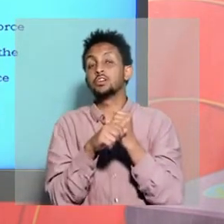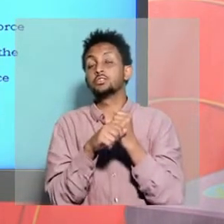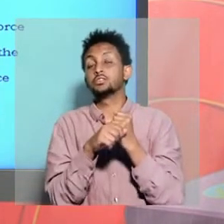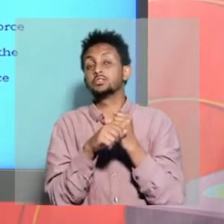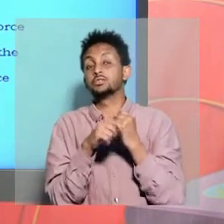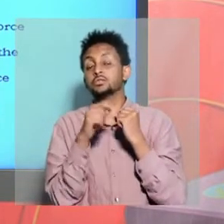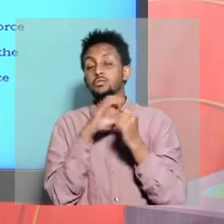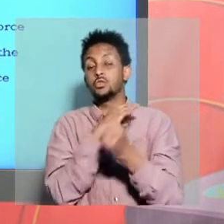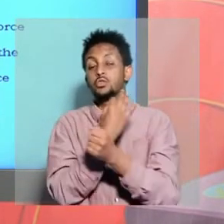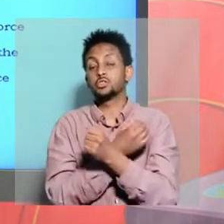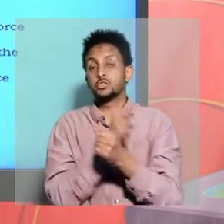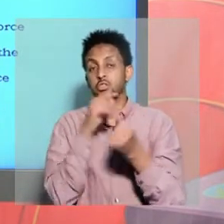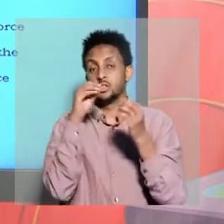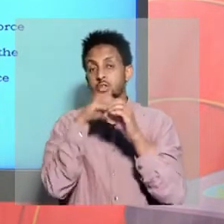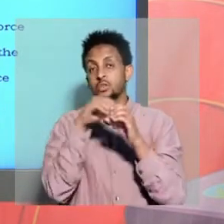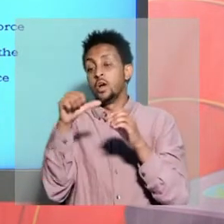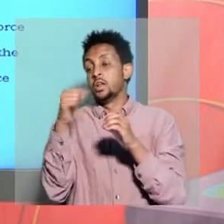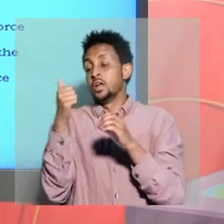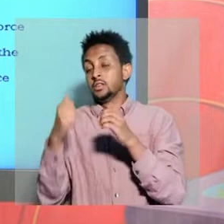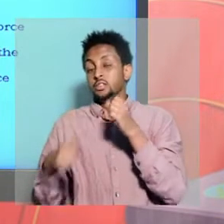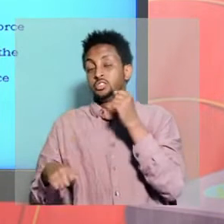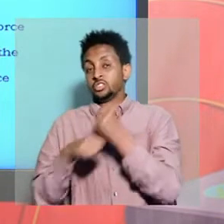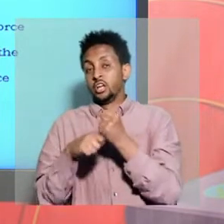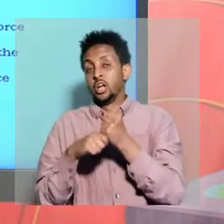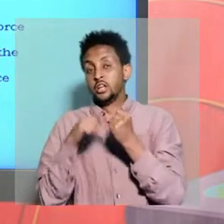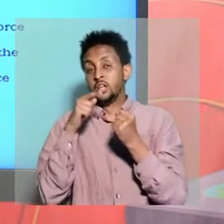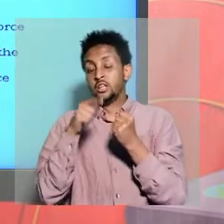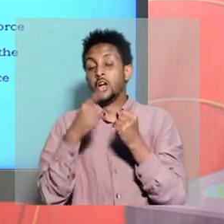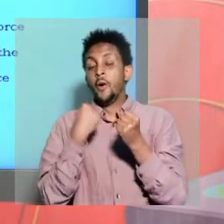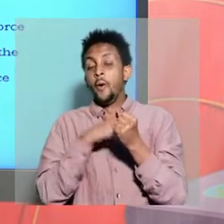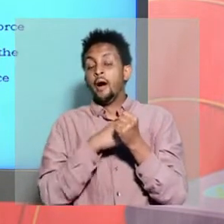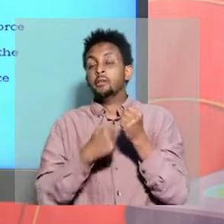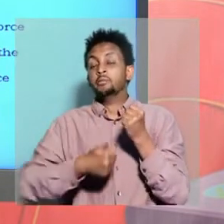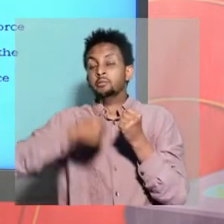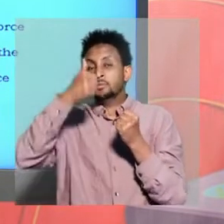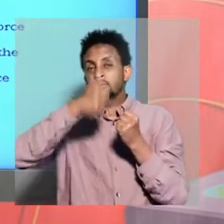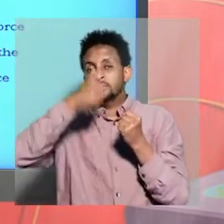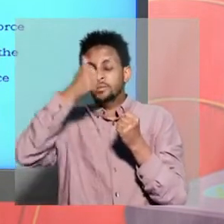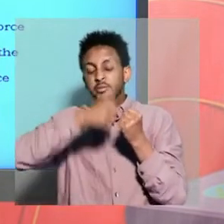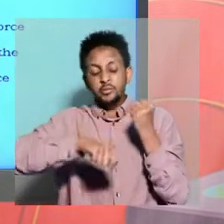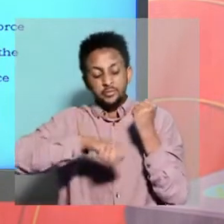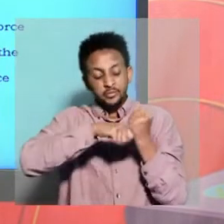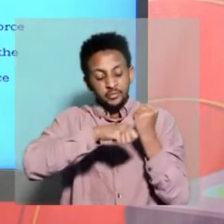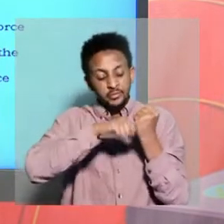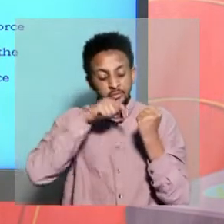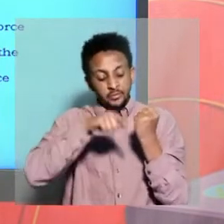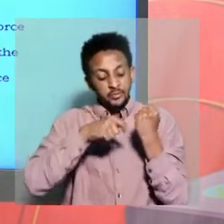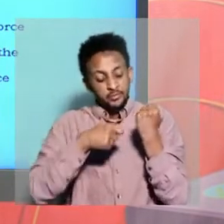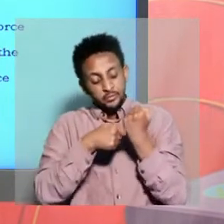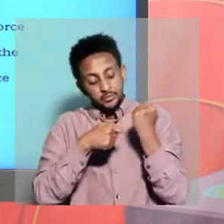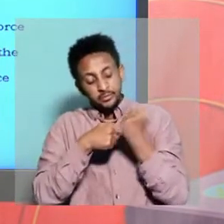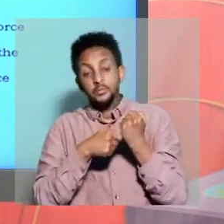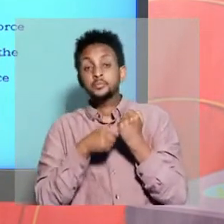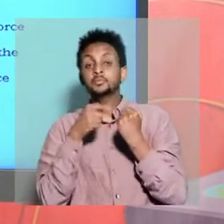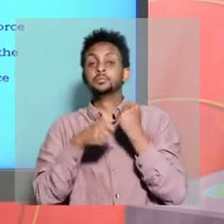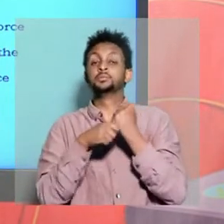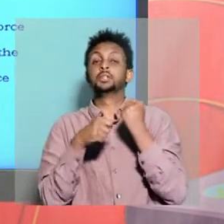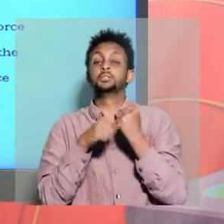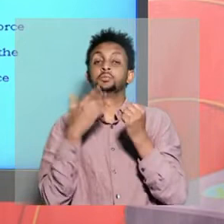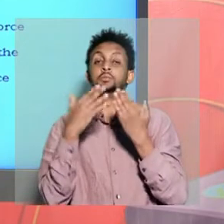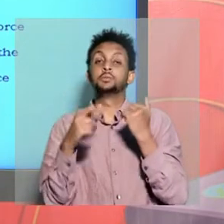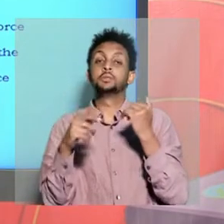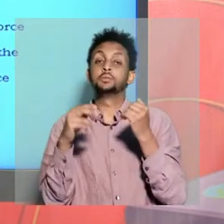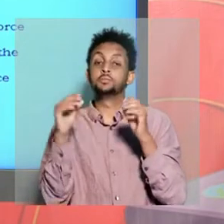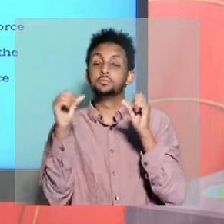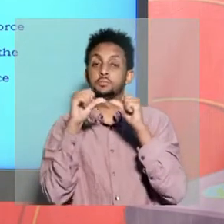exert force onto the other charges. Suppose here you do have a main charge and here you do have a test charge. So we